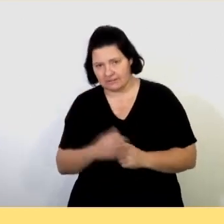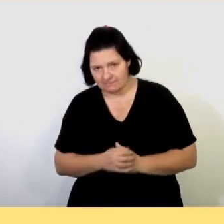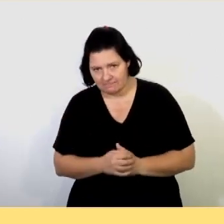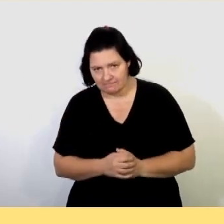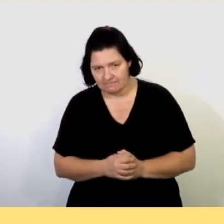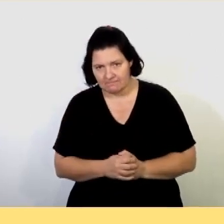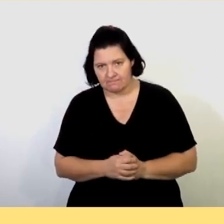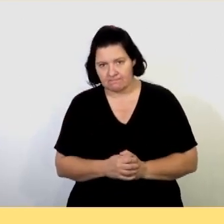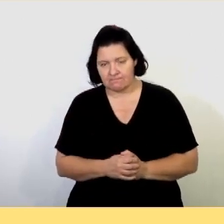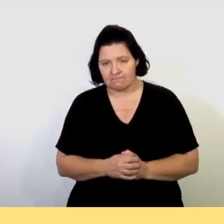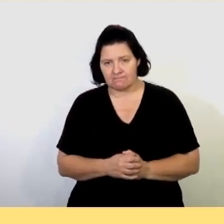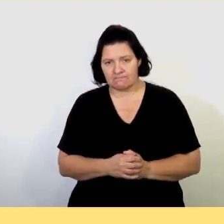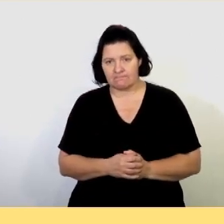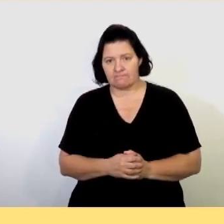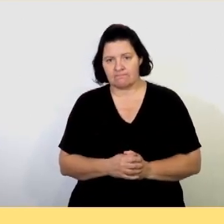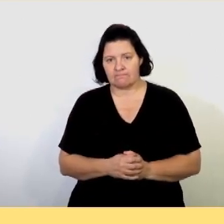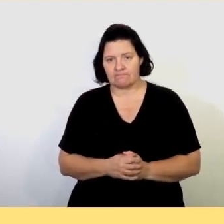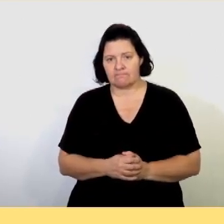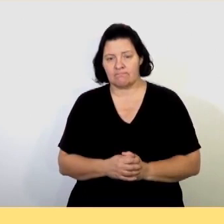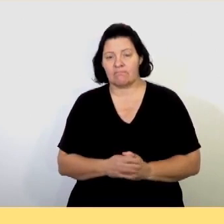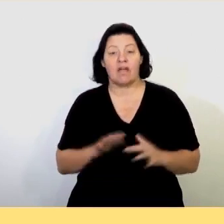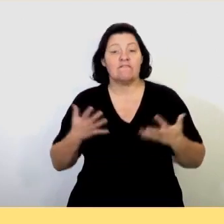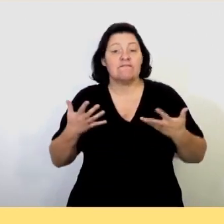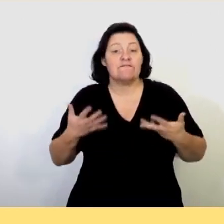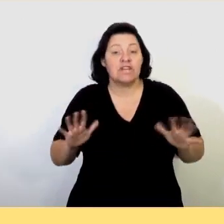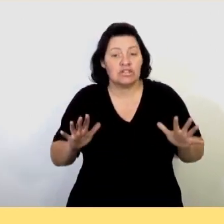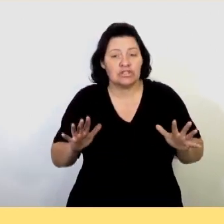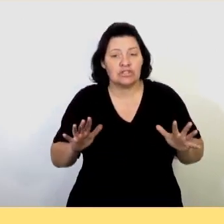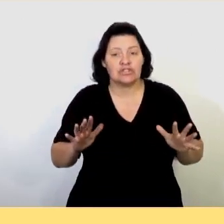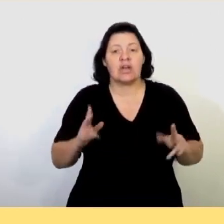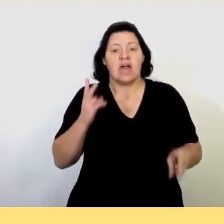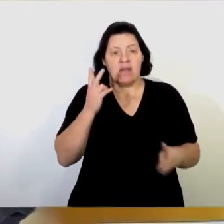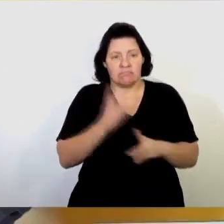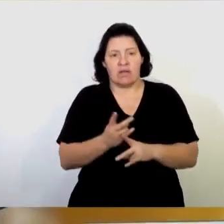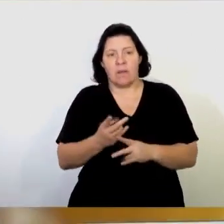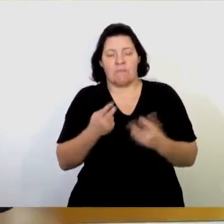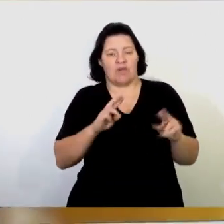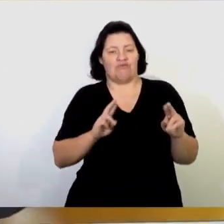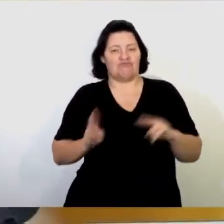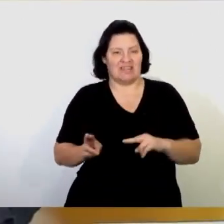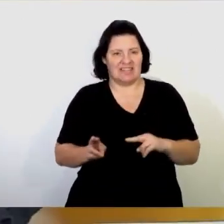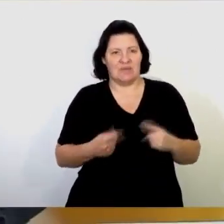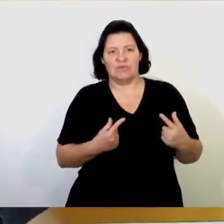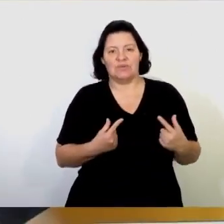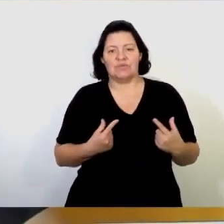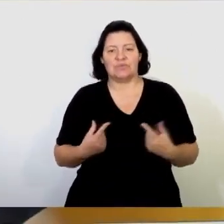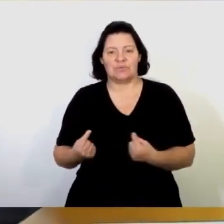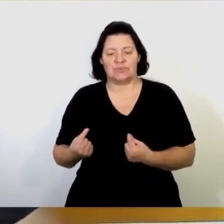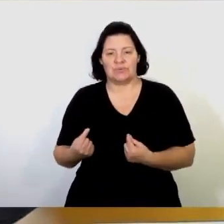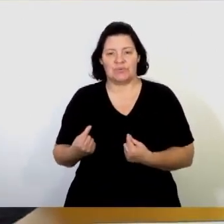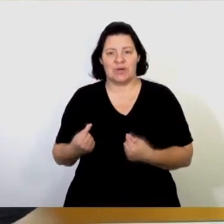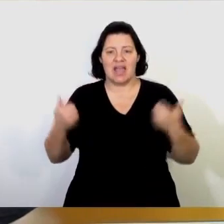7,300, which you also find here. After you have done this, then you should be ready now to